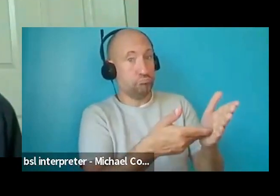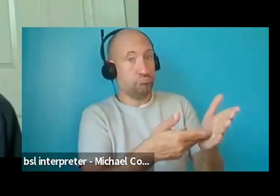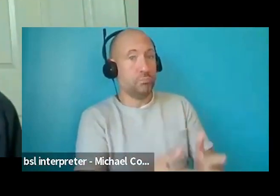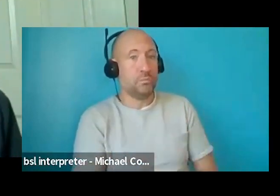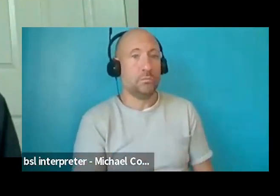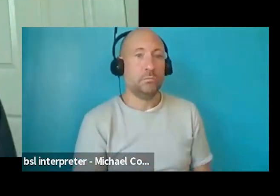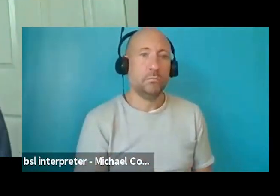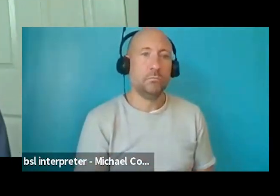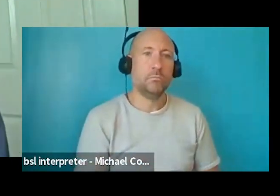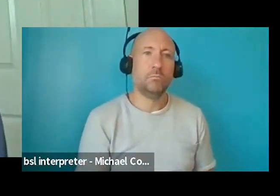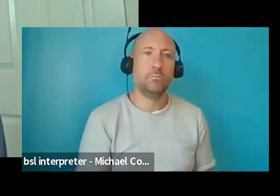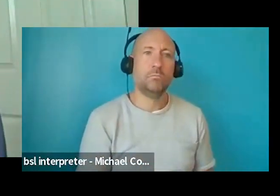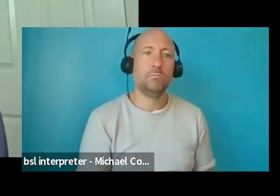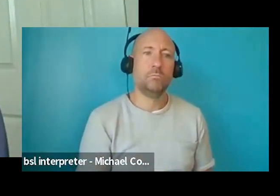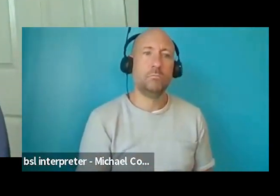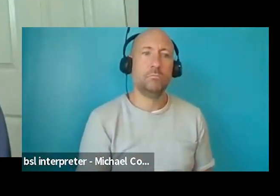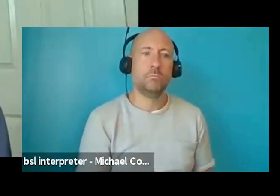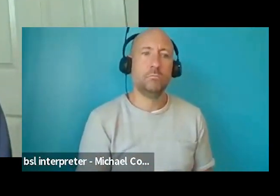Qualcosa?